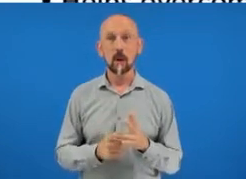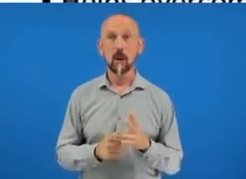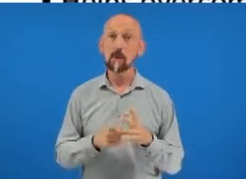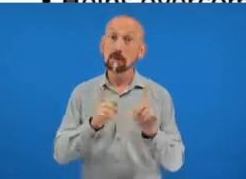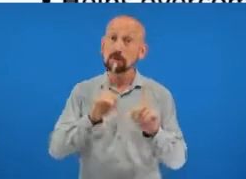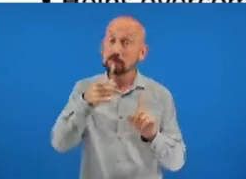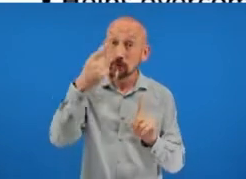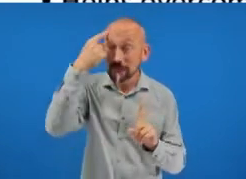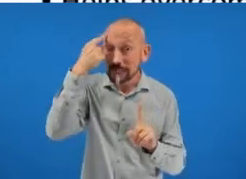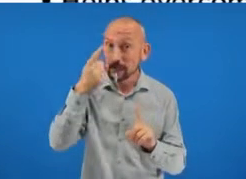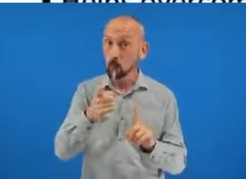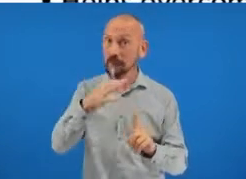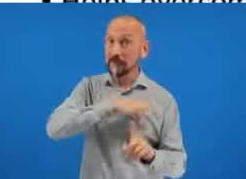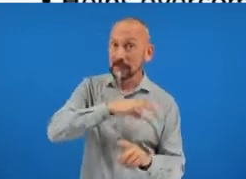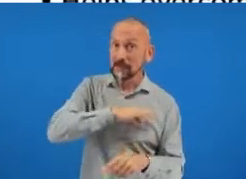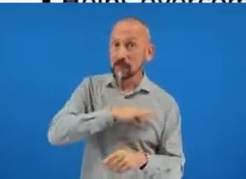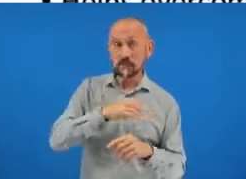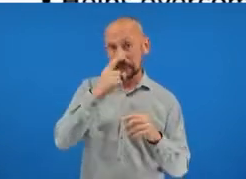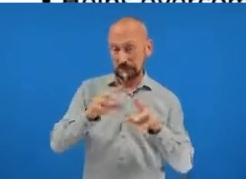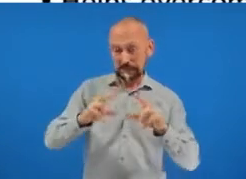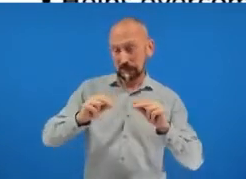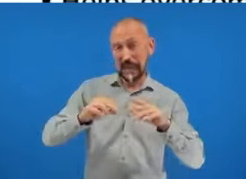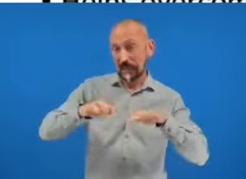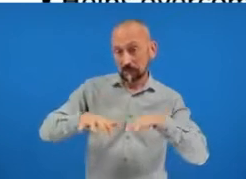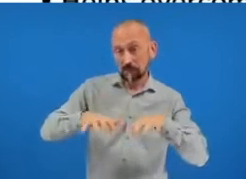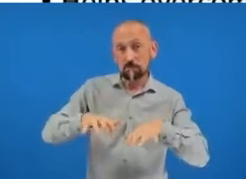but hopefully some of the highlights were that using a very